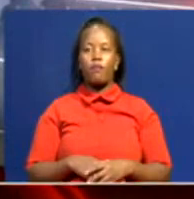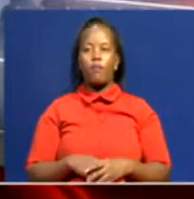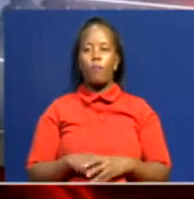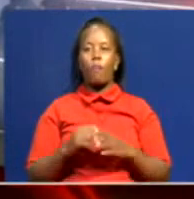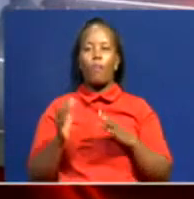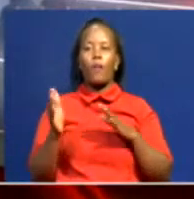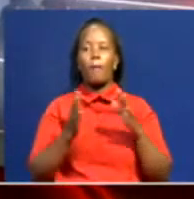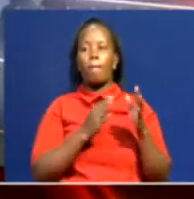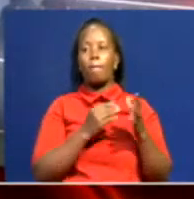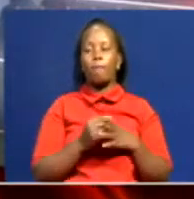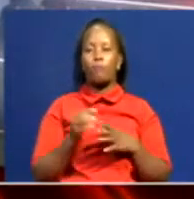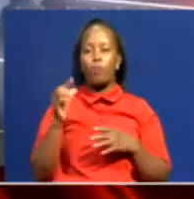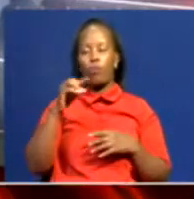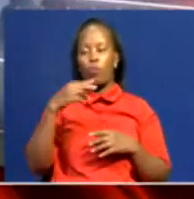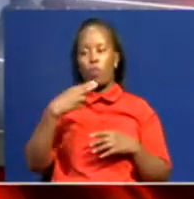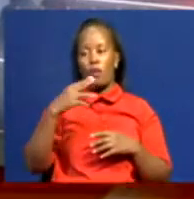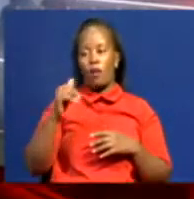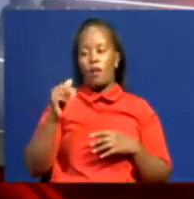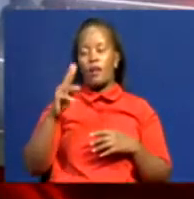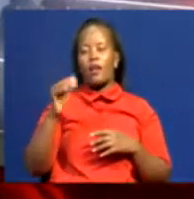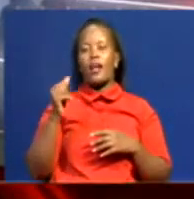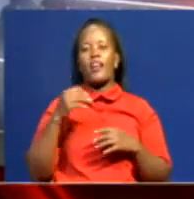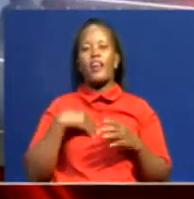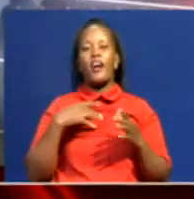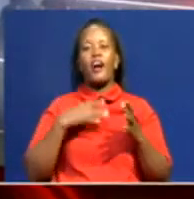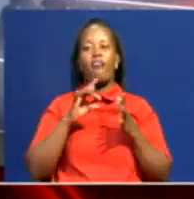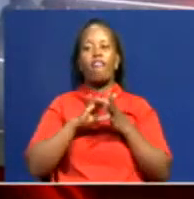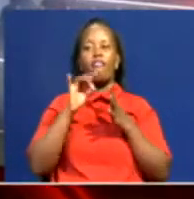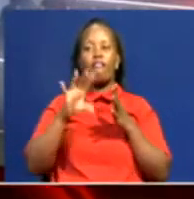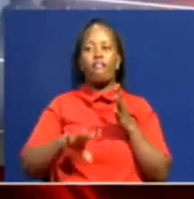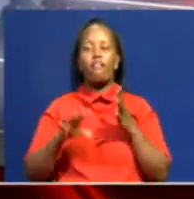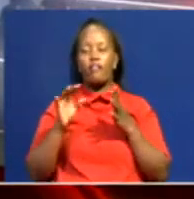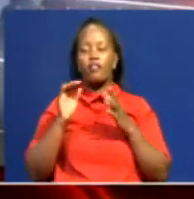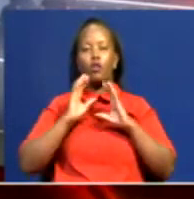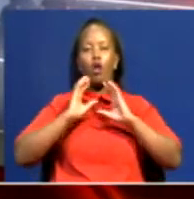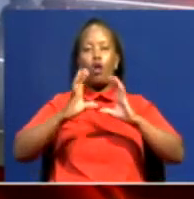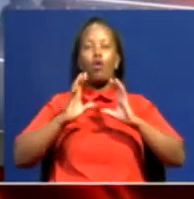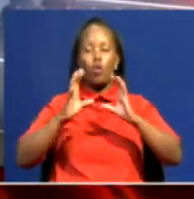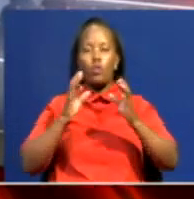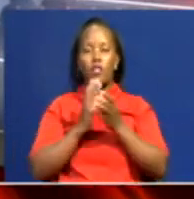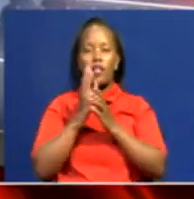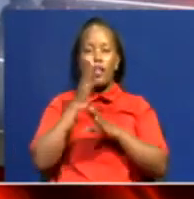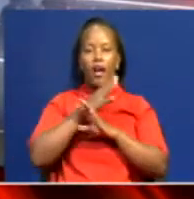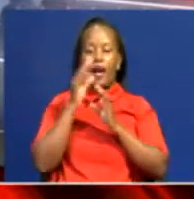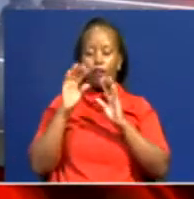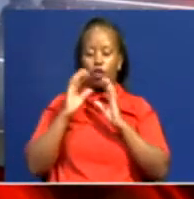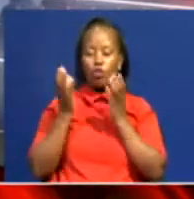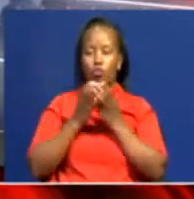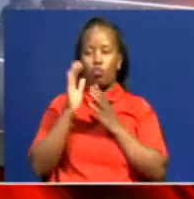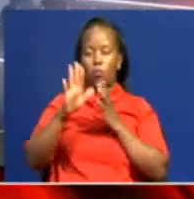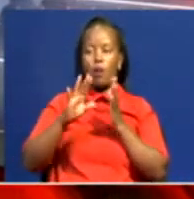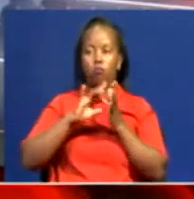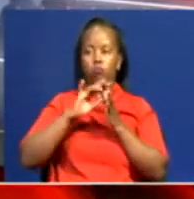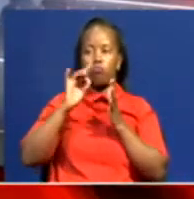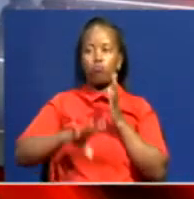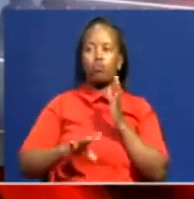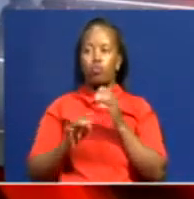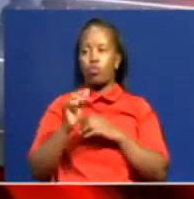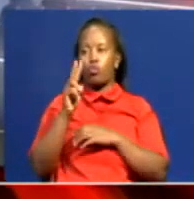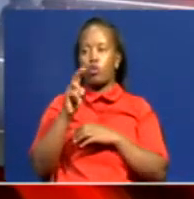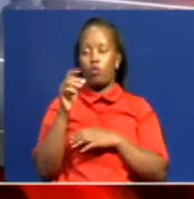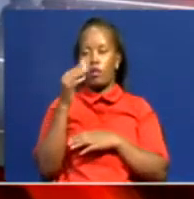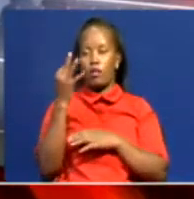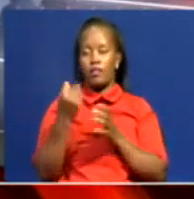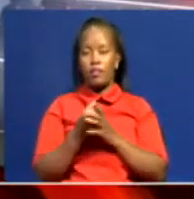Now, Ghana has sacked coach Chris Hughton after their group stage exit from the 2023 African Cup of Nations. The Black Stars finished